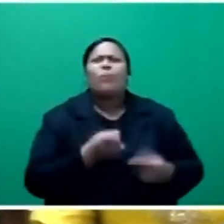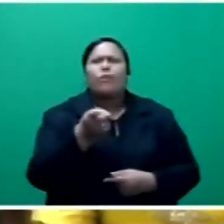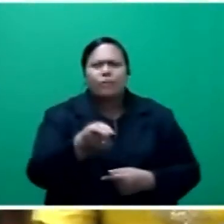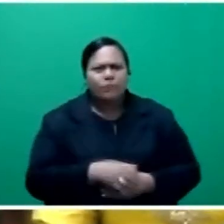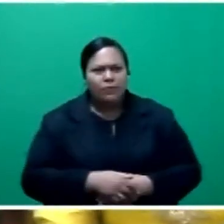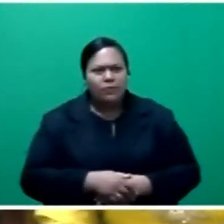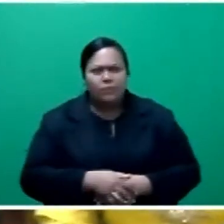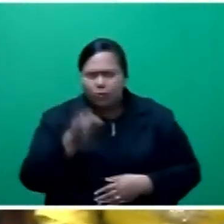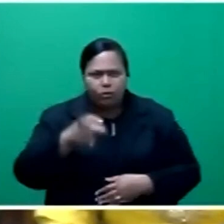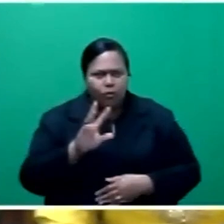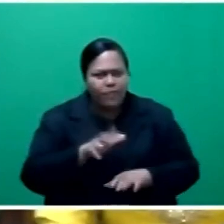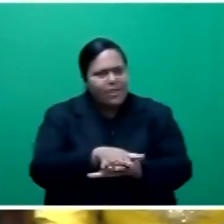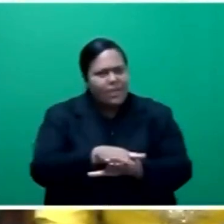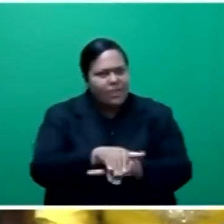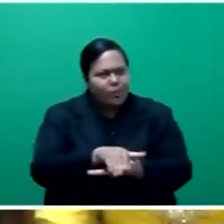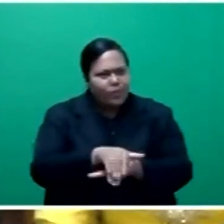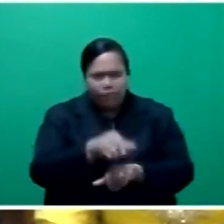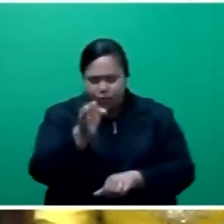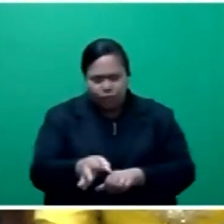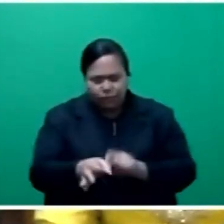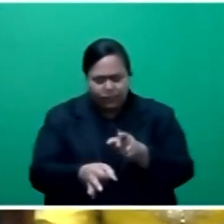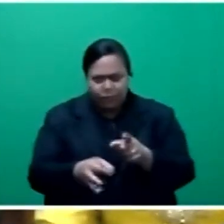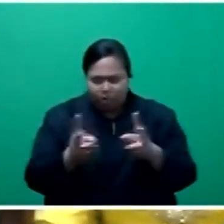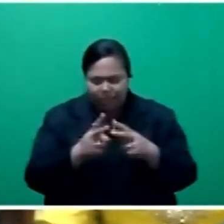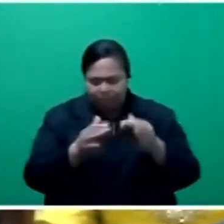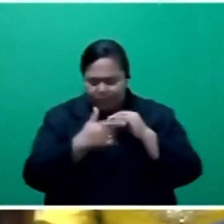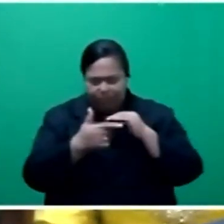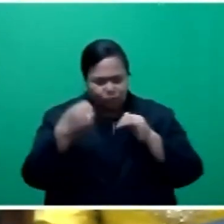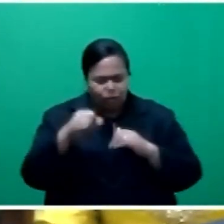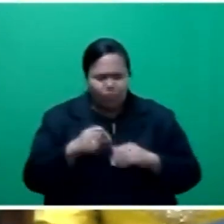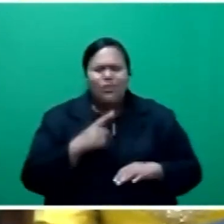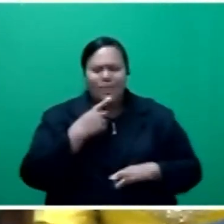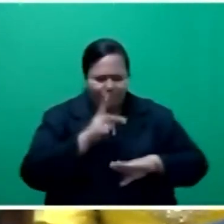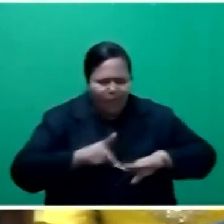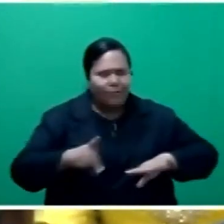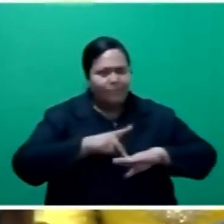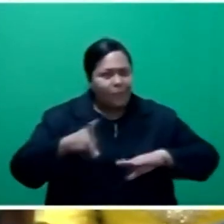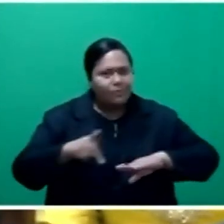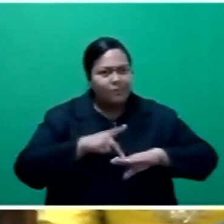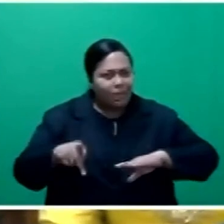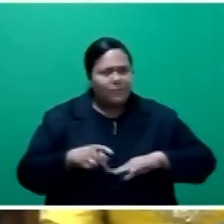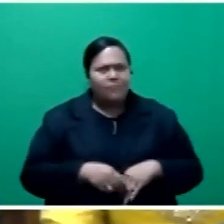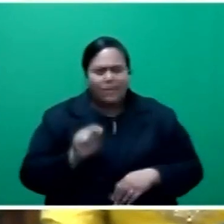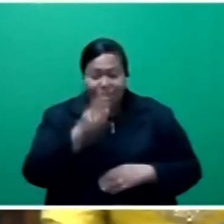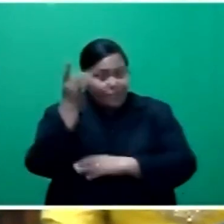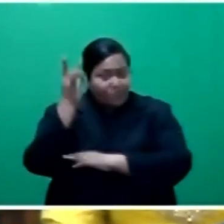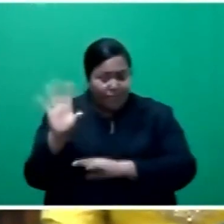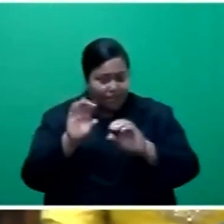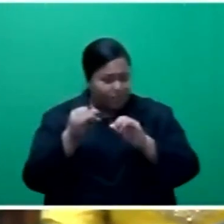hypocritical. You see, this is the double standards. He's saying Parliament, Parliament, Parliament. But these independent institutions